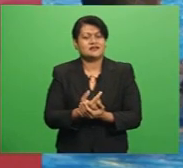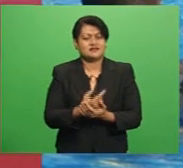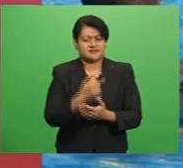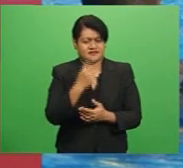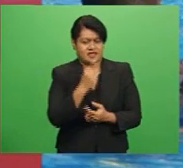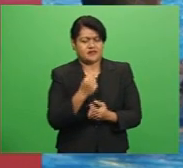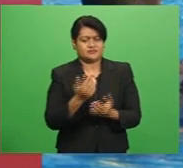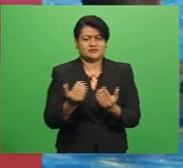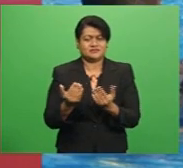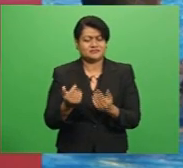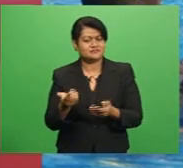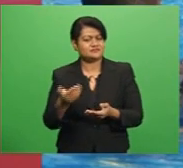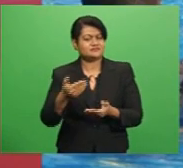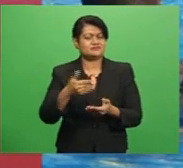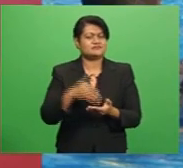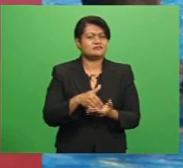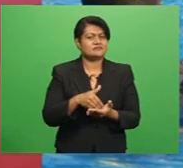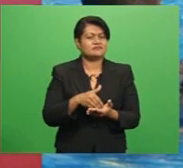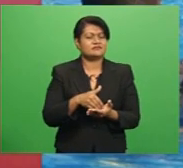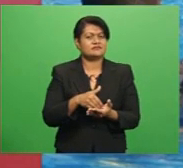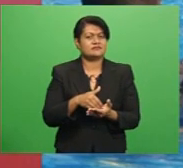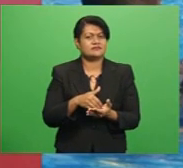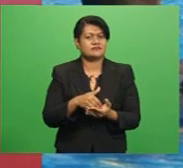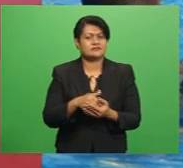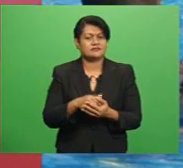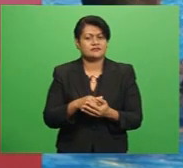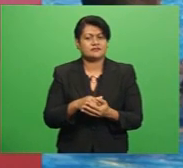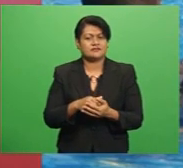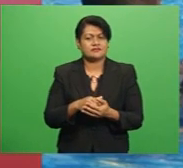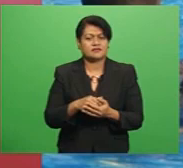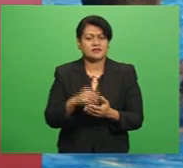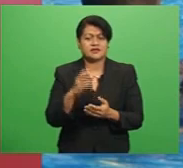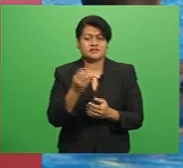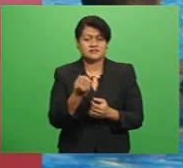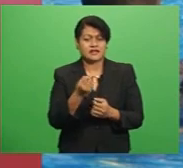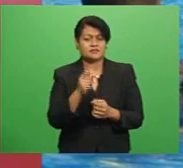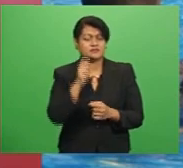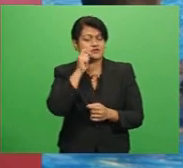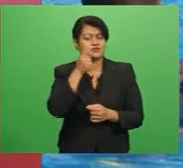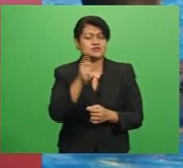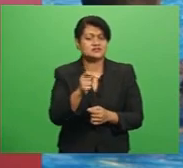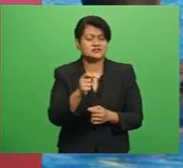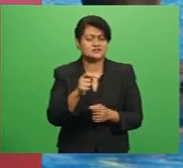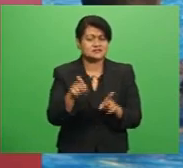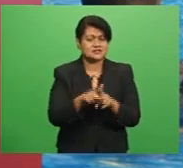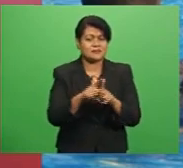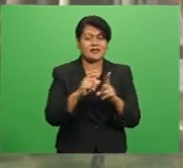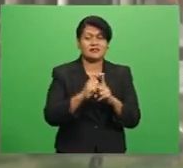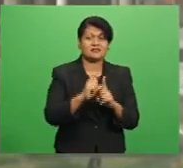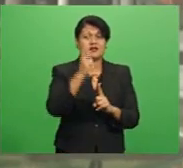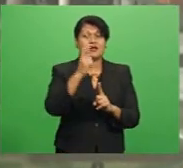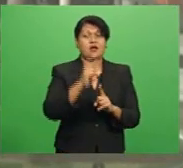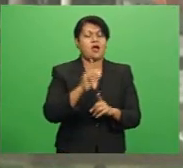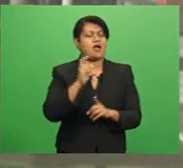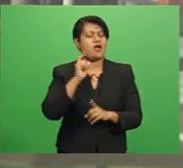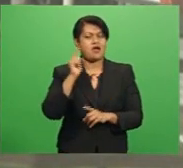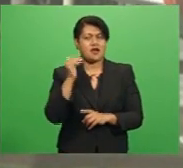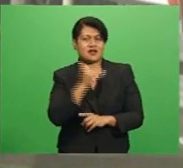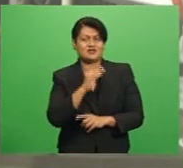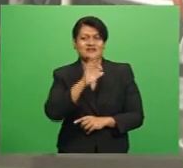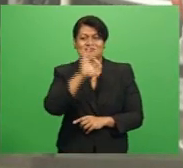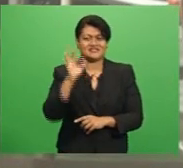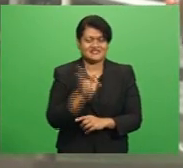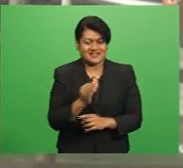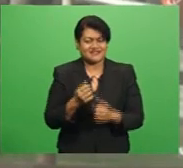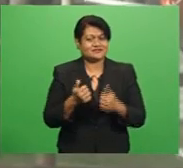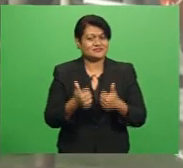79% occupancies were reported, and in some of the tourism hotspots like General, even 100%. Lockington says the Love